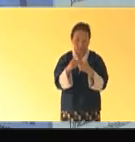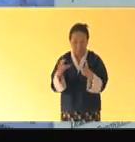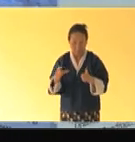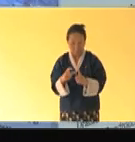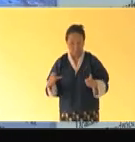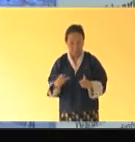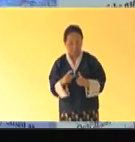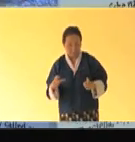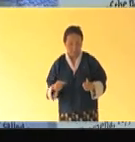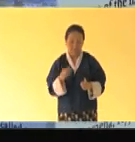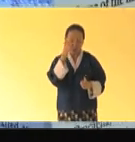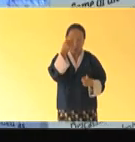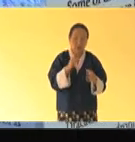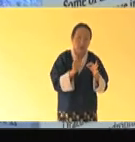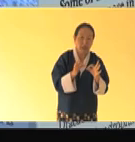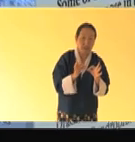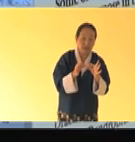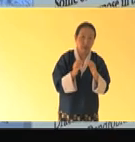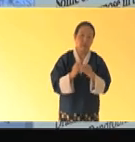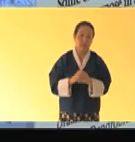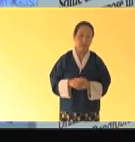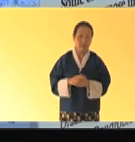important. These are some of the common